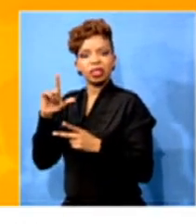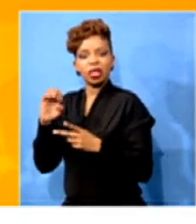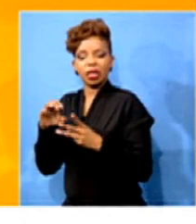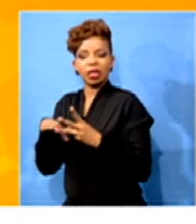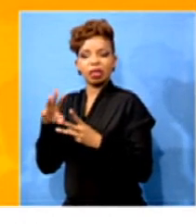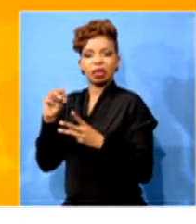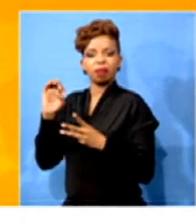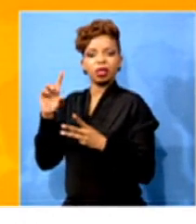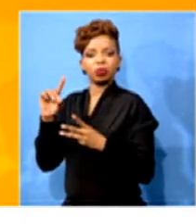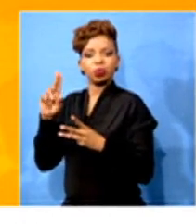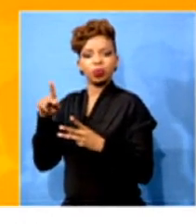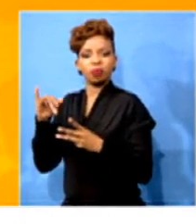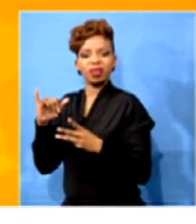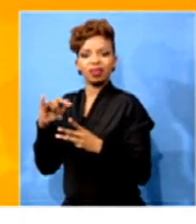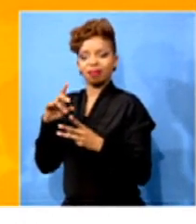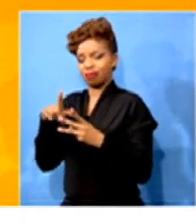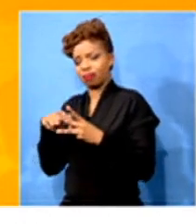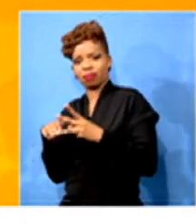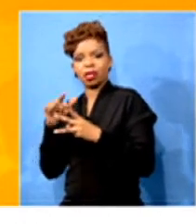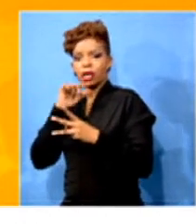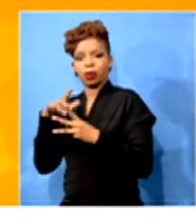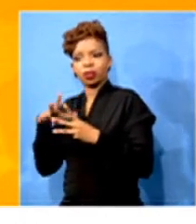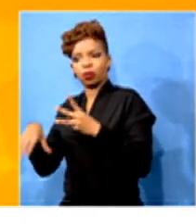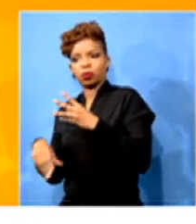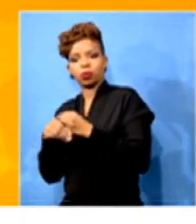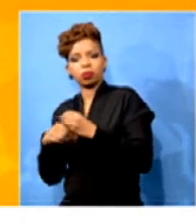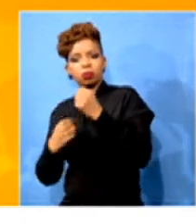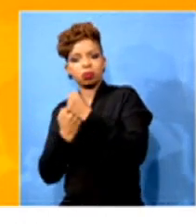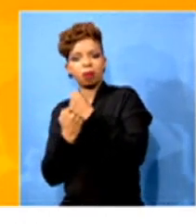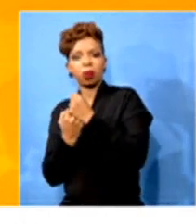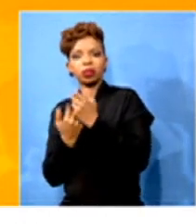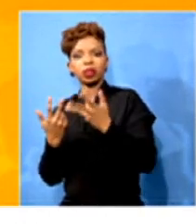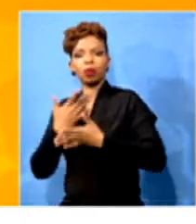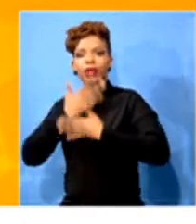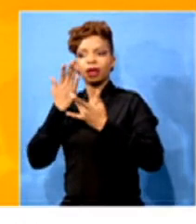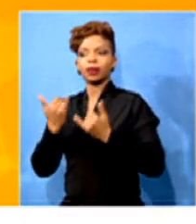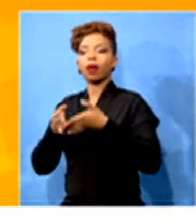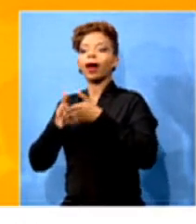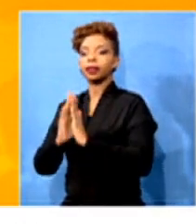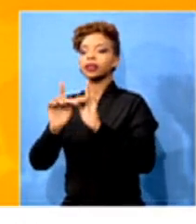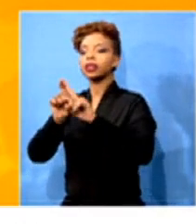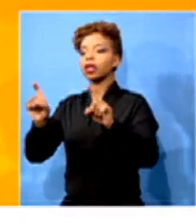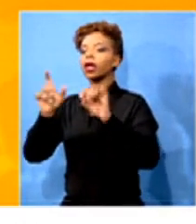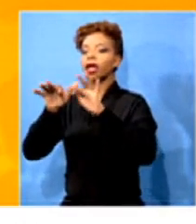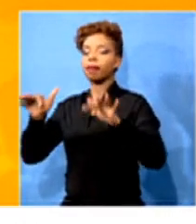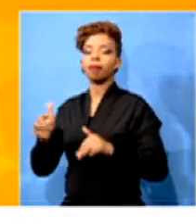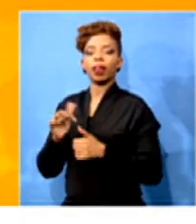to bring about some sort of relief without necessarily asking customers to go off the grid,